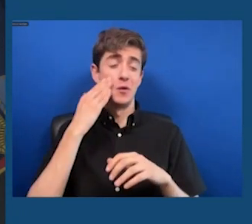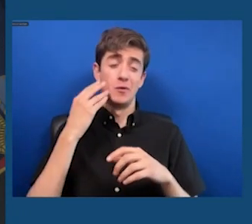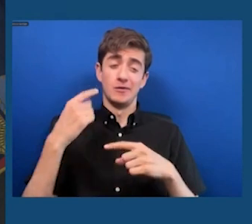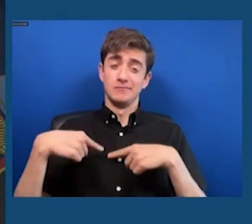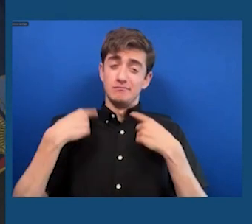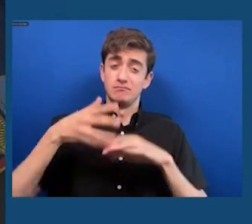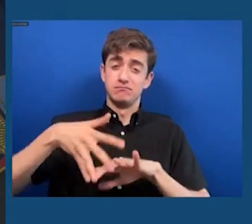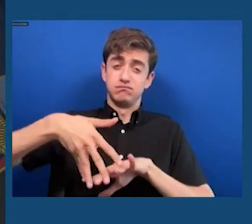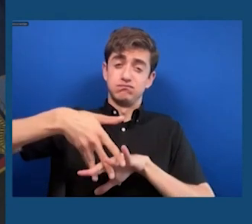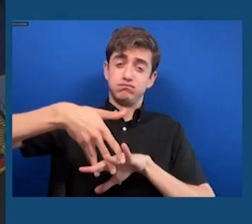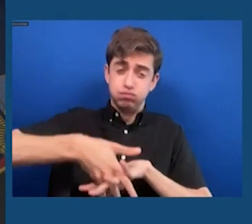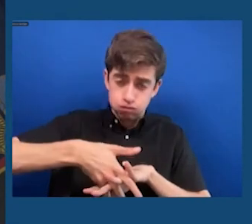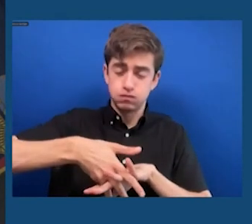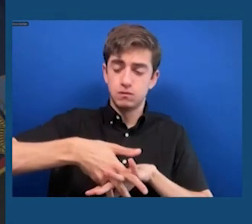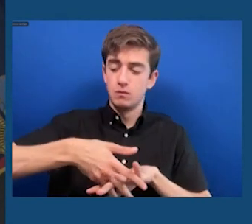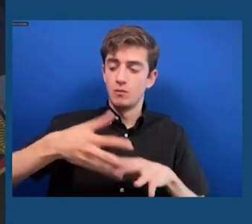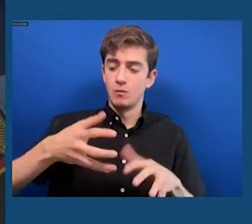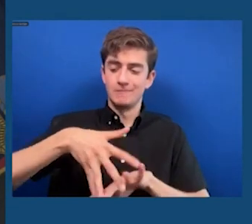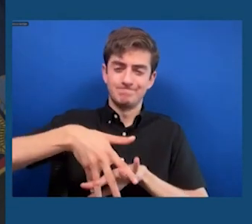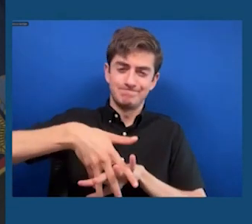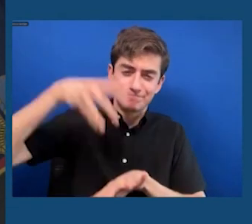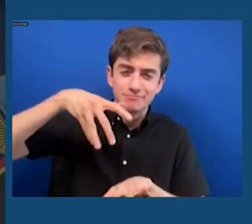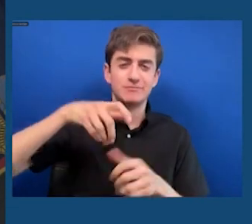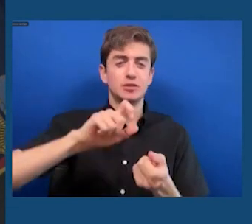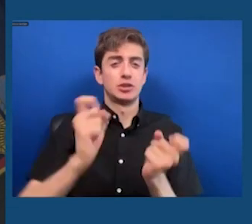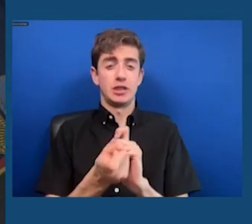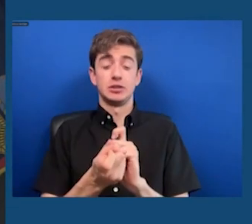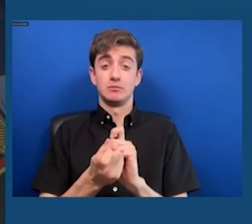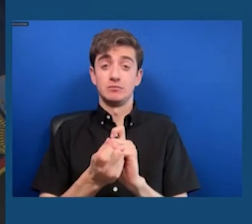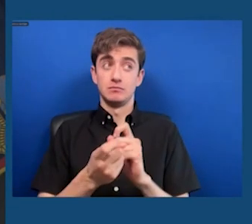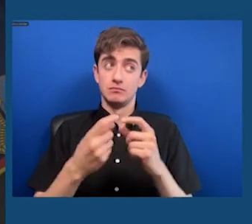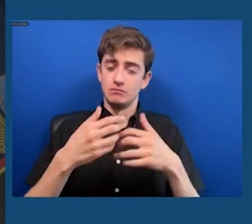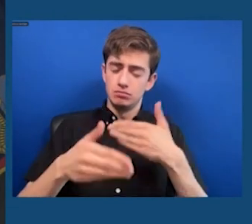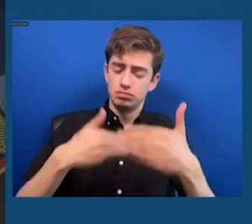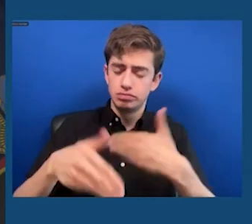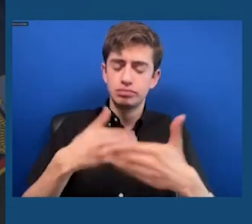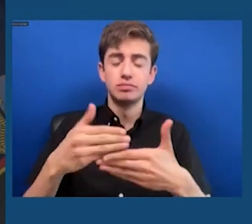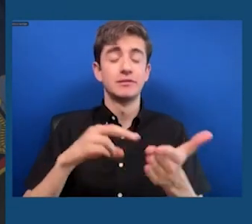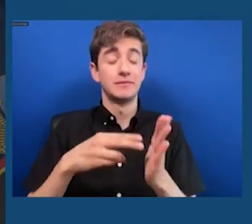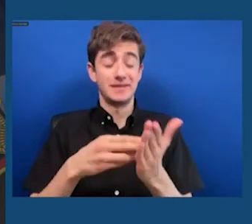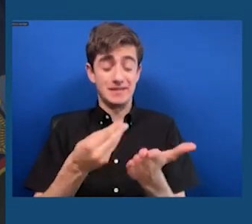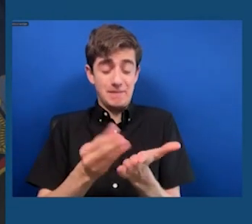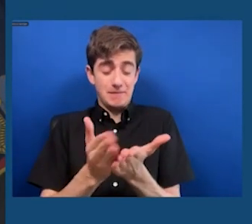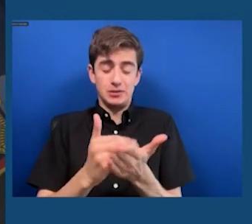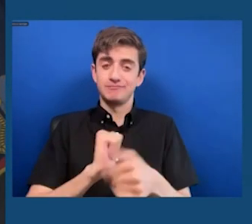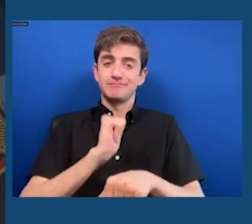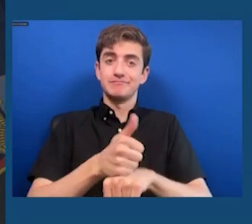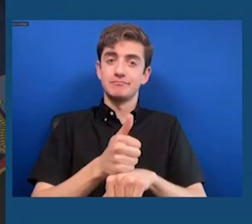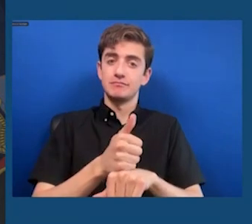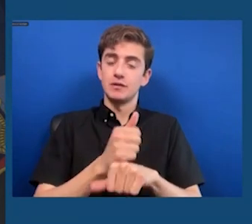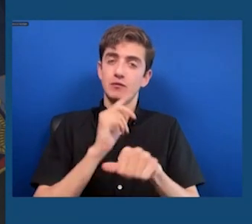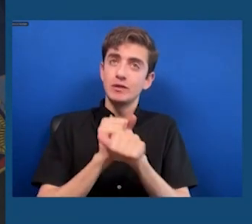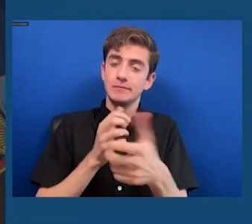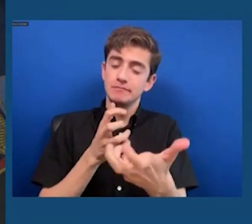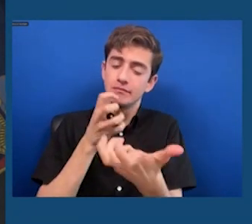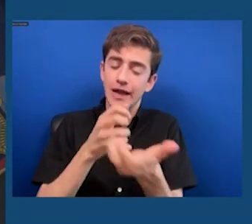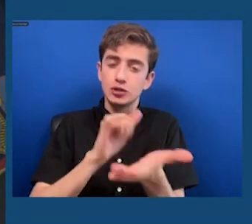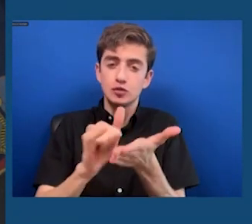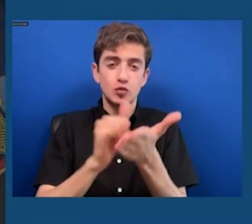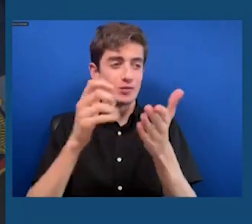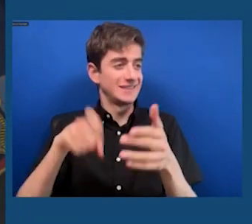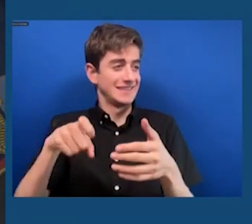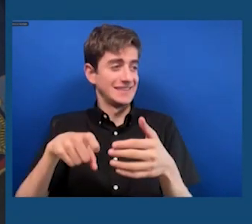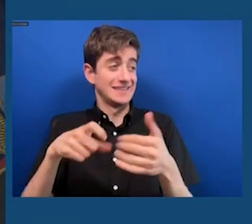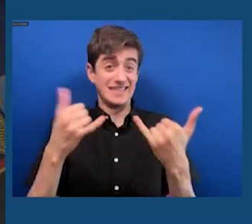we have a budget that reflects New Yorkers' needs, both right now and into the future. And in my State of the State, I said we'd